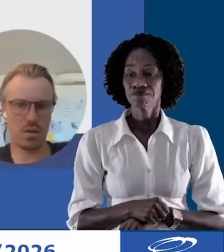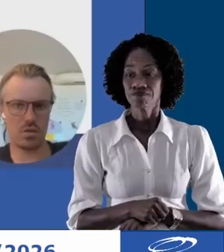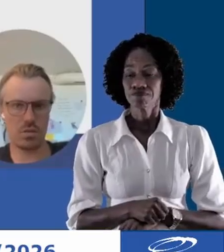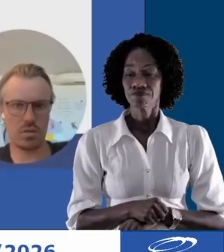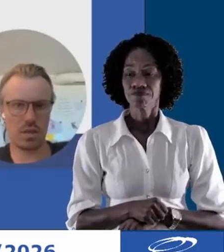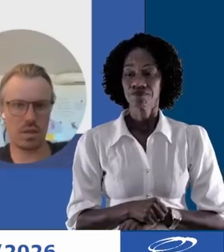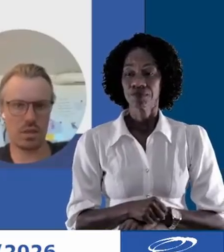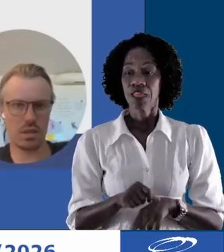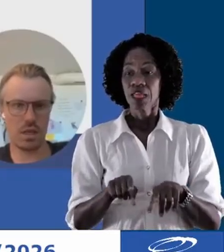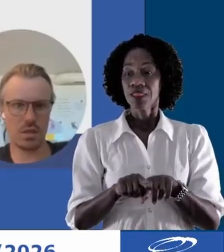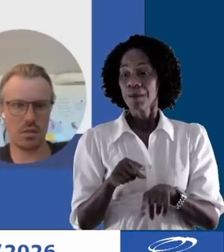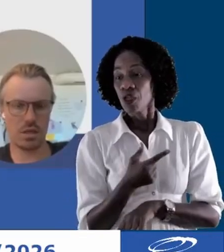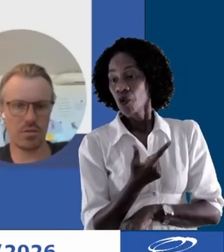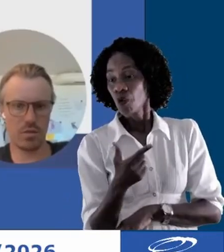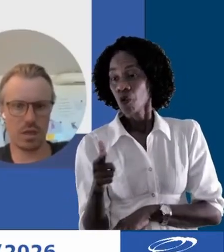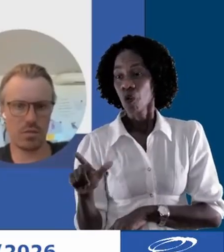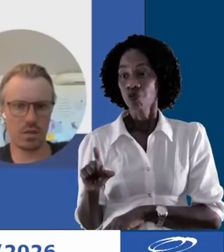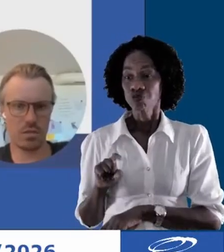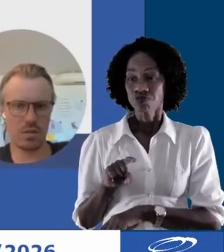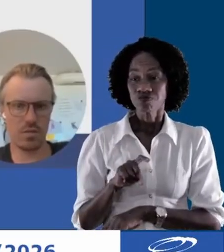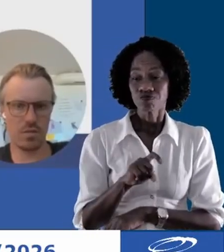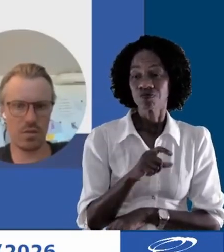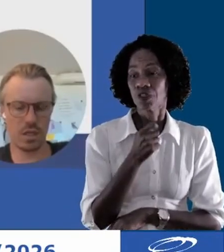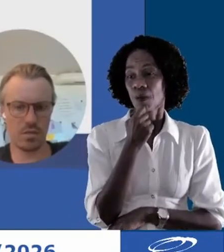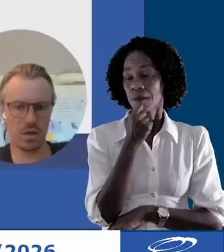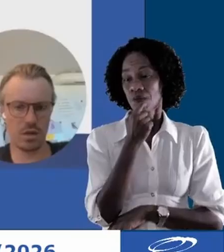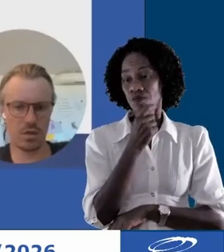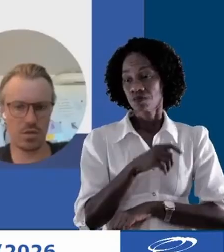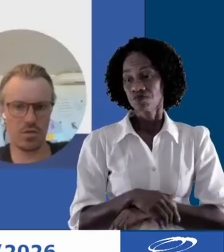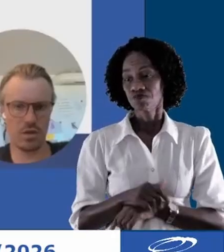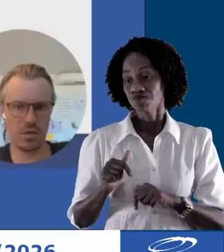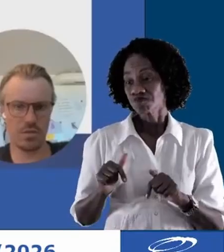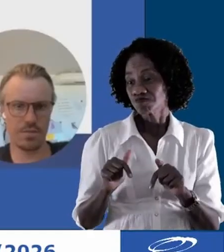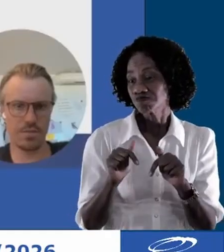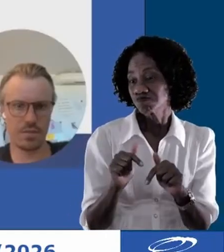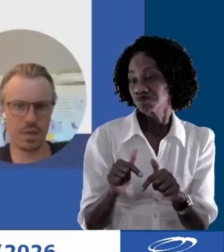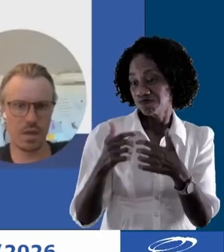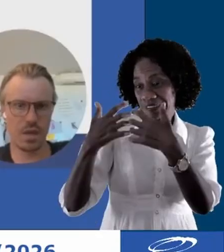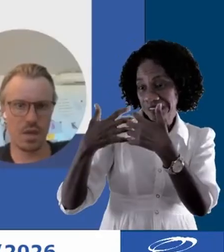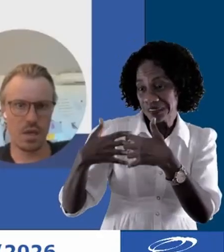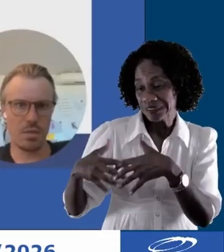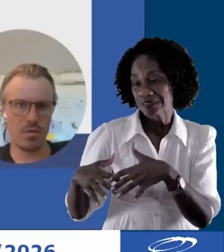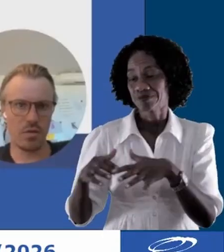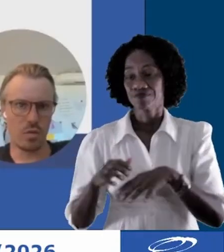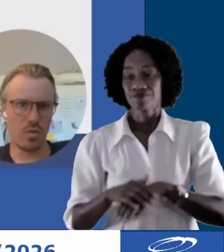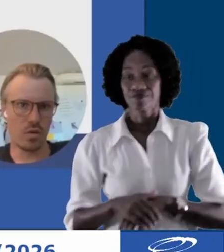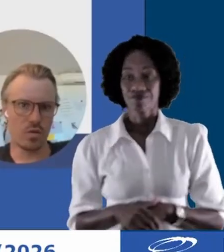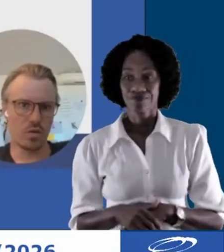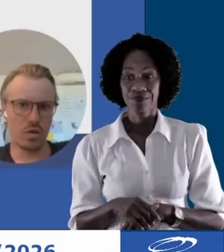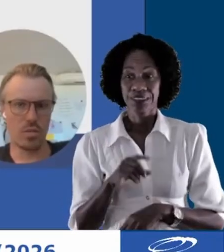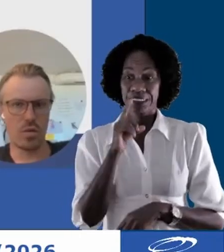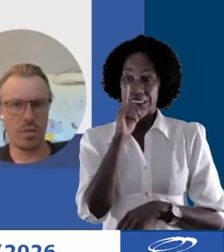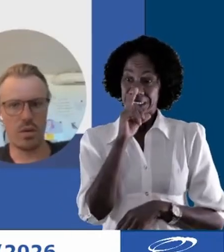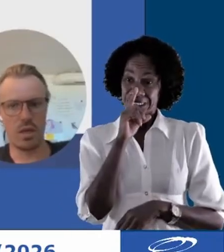antibiotic treatment plans, as there are several mechanisms for antibiotics to fail. And before we move on to